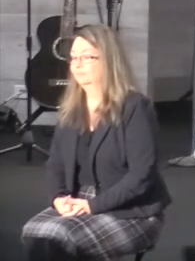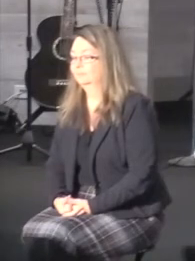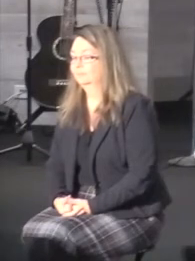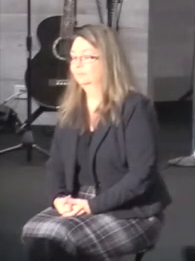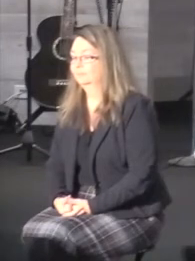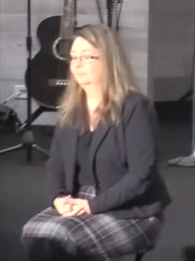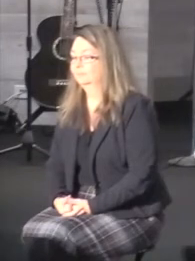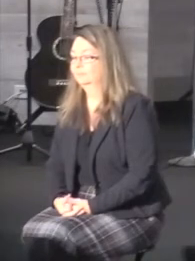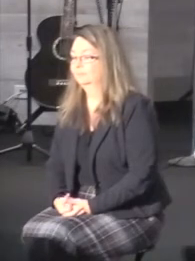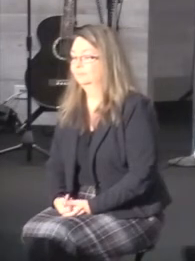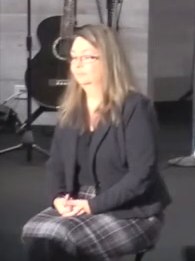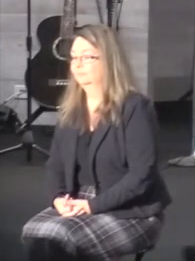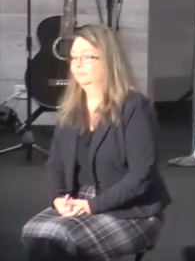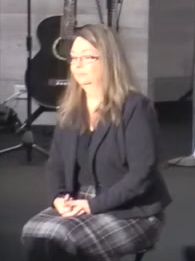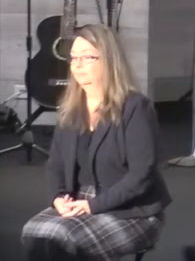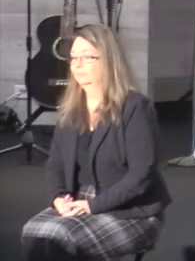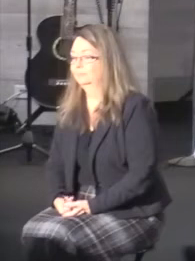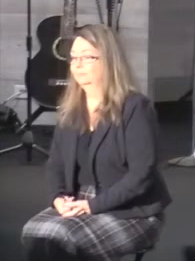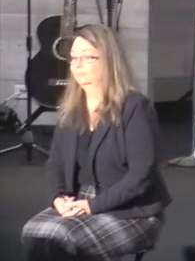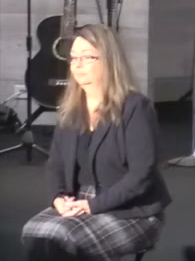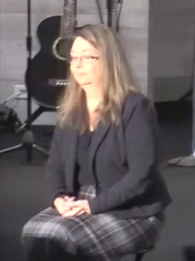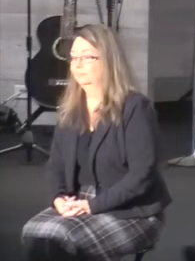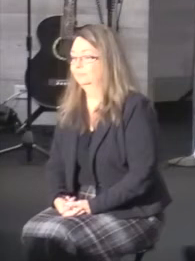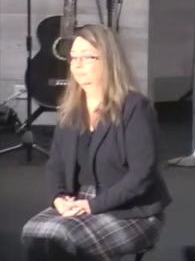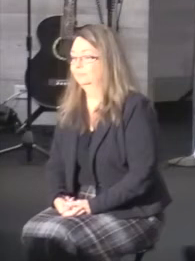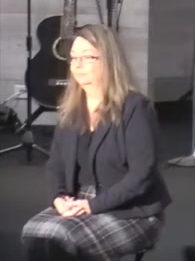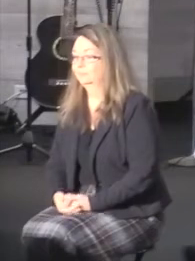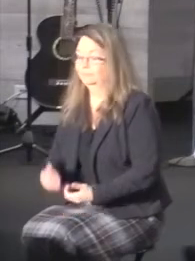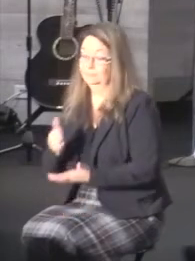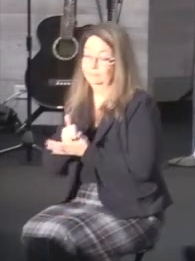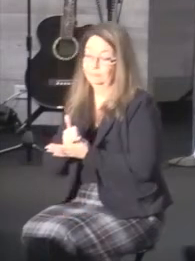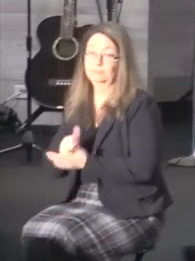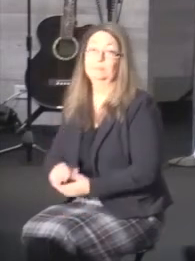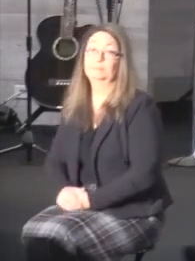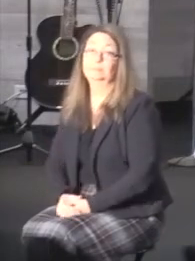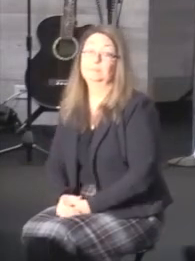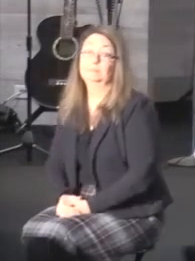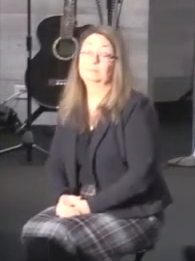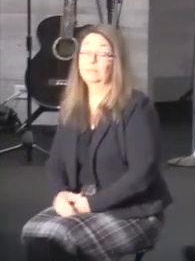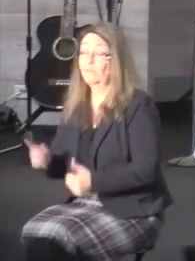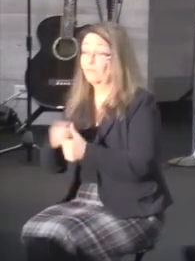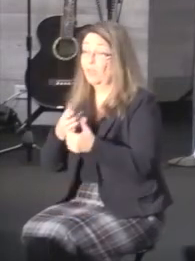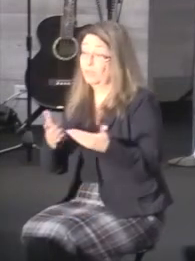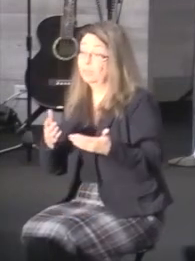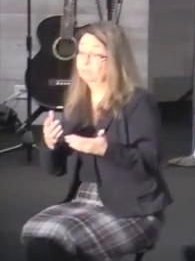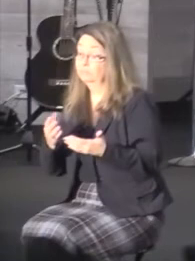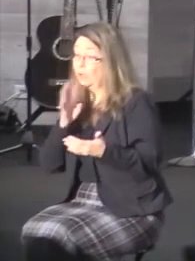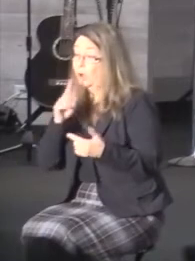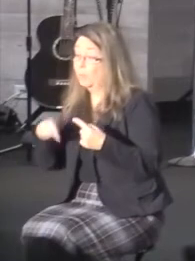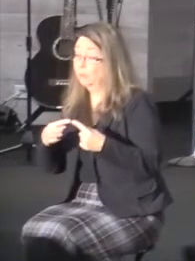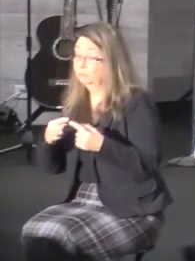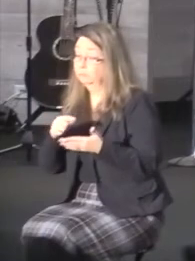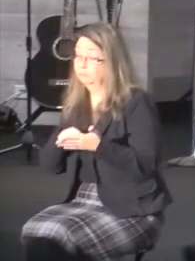comes through Jesus Christ, to the glory and praise of God. Amen. Now, the first thing that we're going to talk about this morning